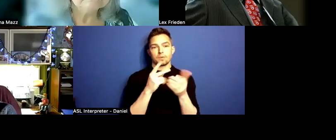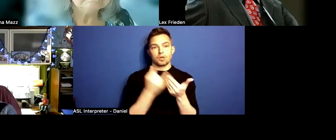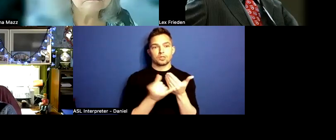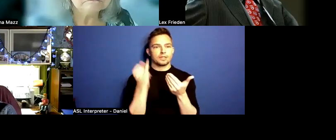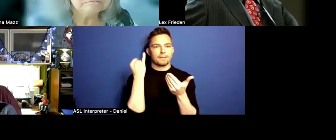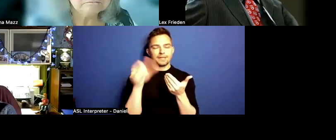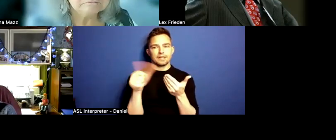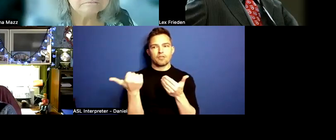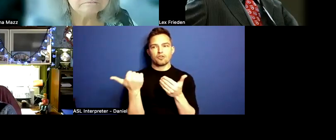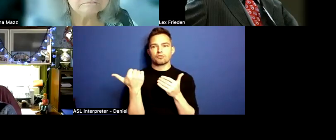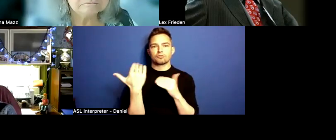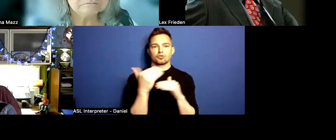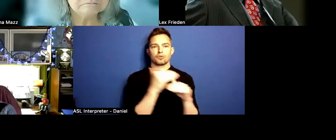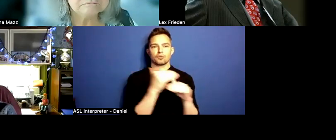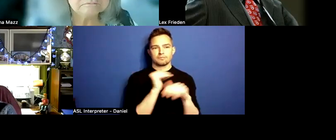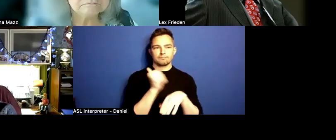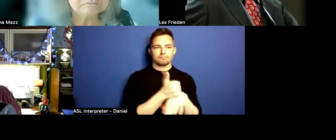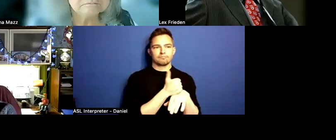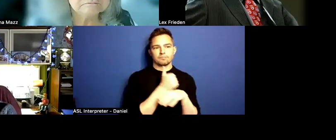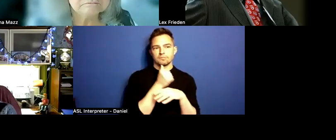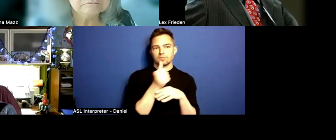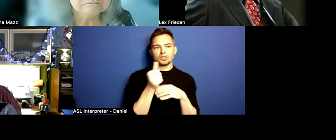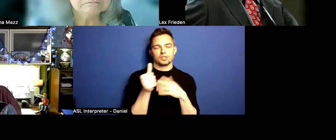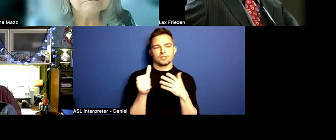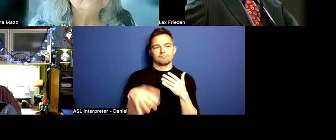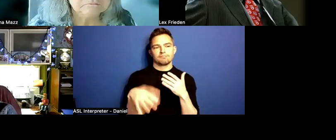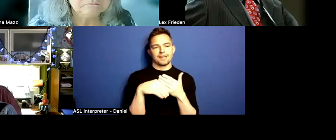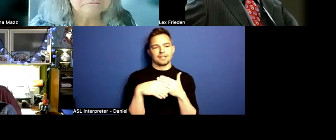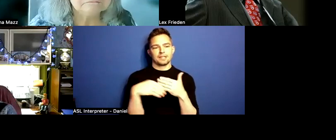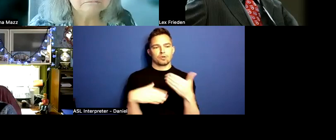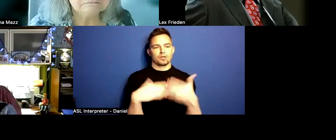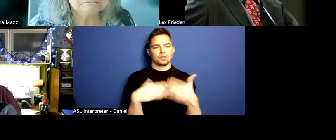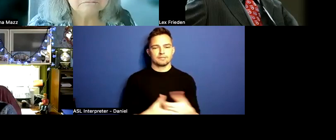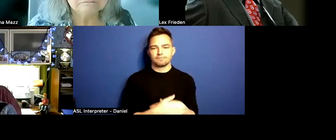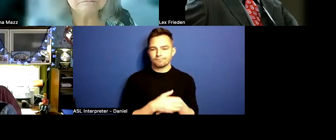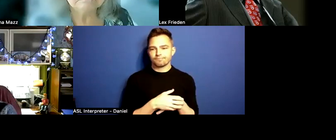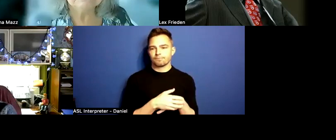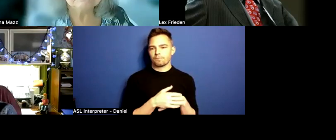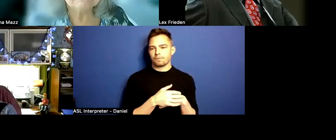other constraint would be. It's not just an additive process. I